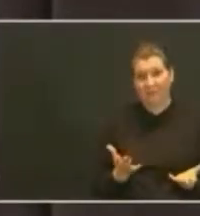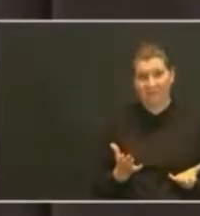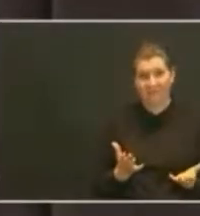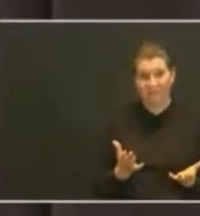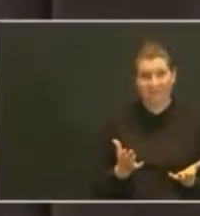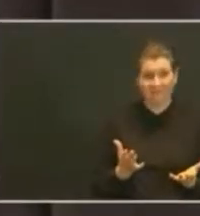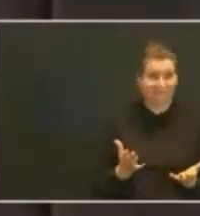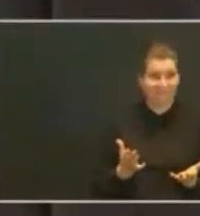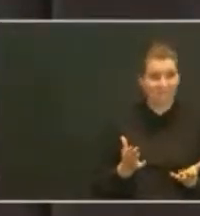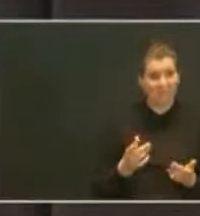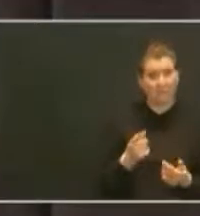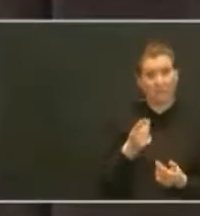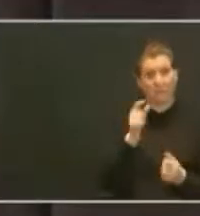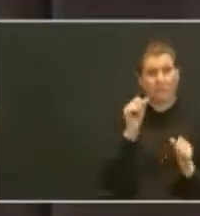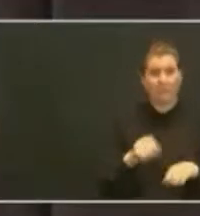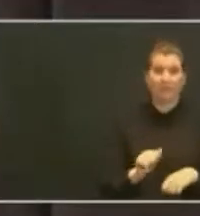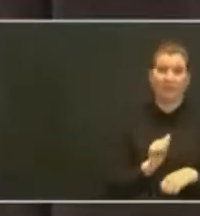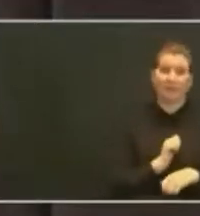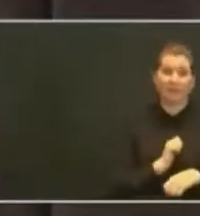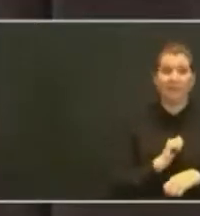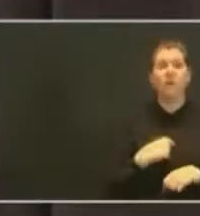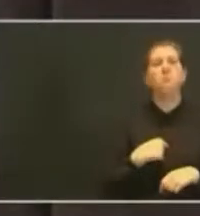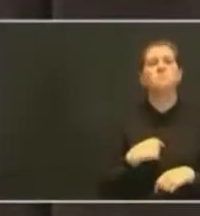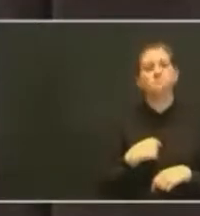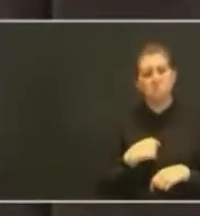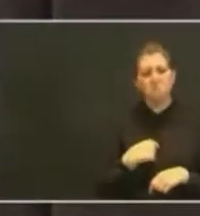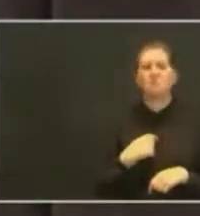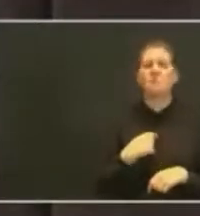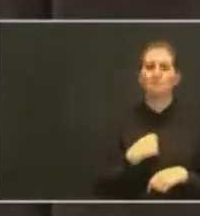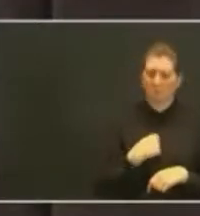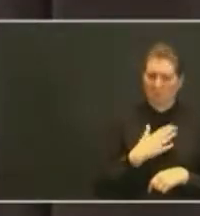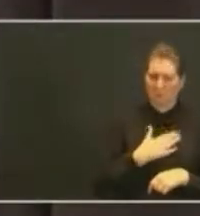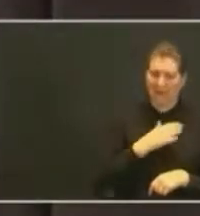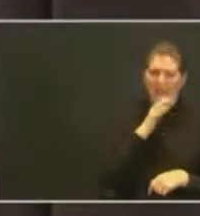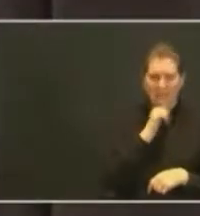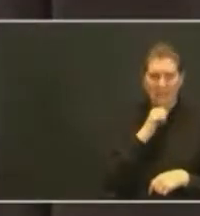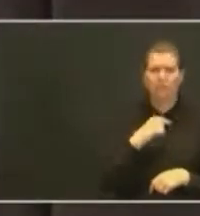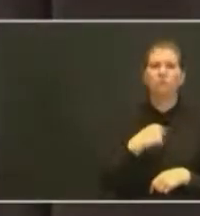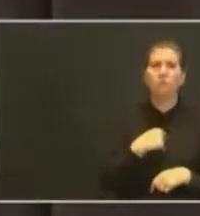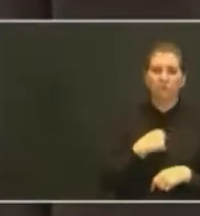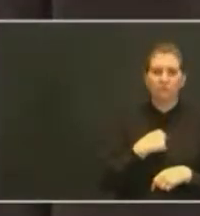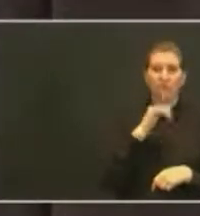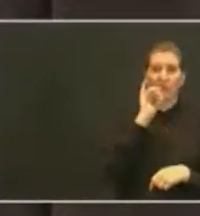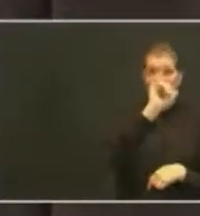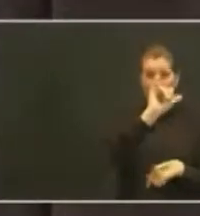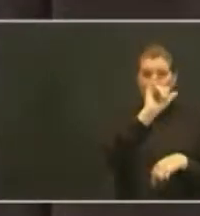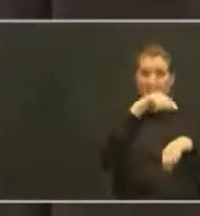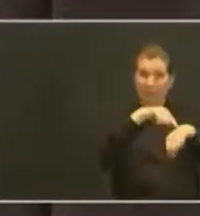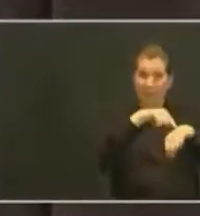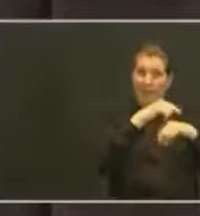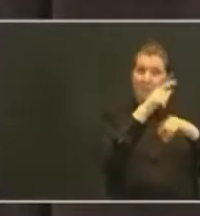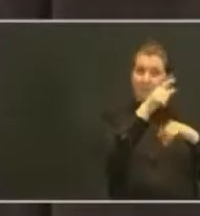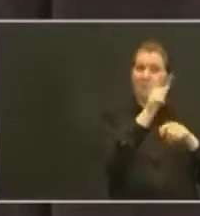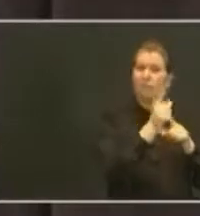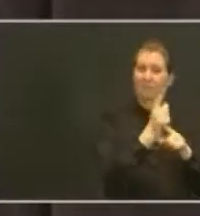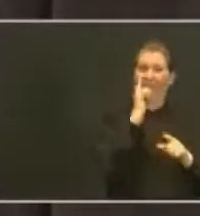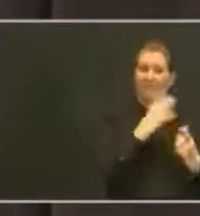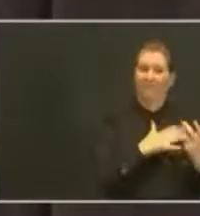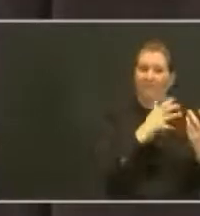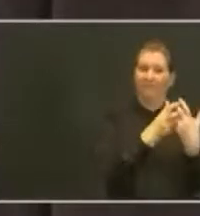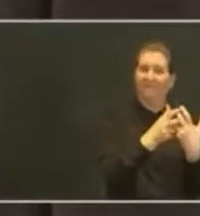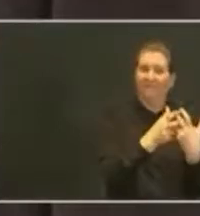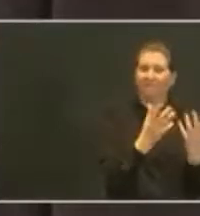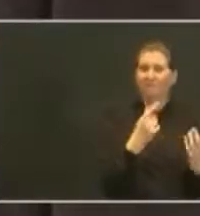to self-attest to your age and who you are. Hopefully, for between now and